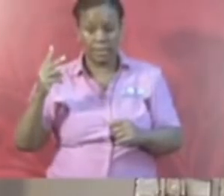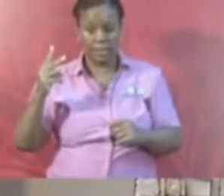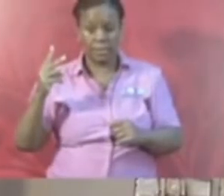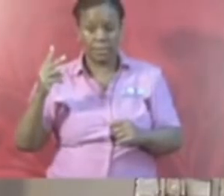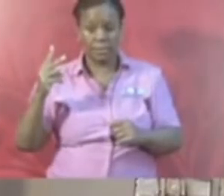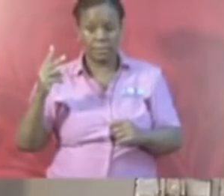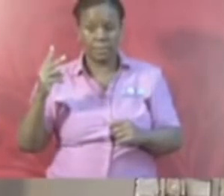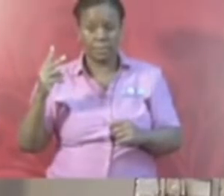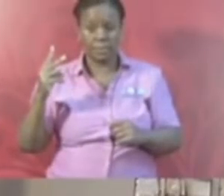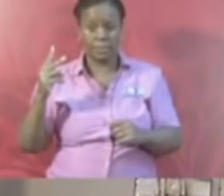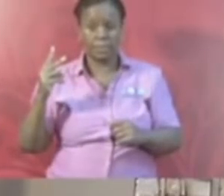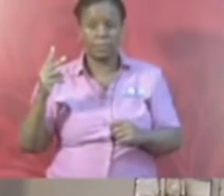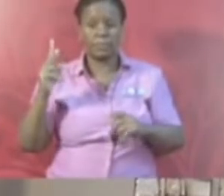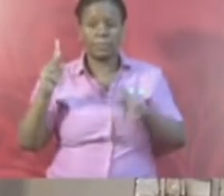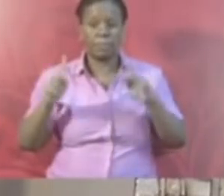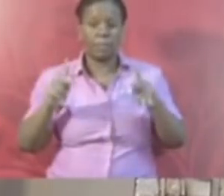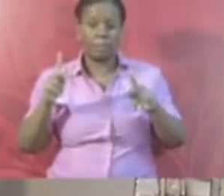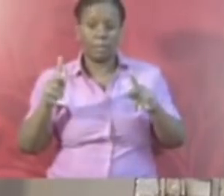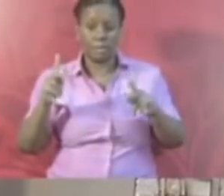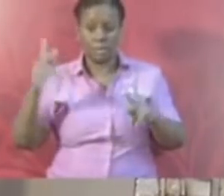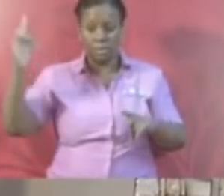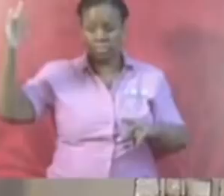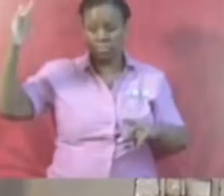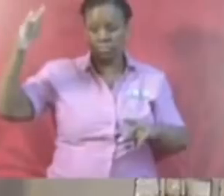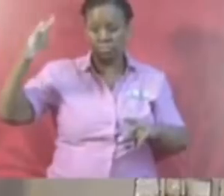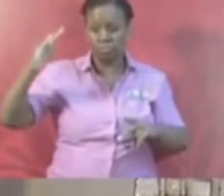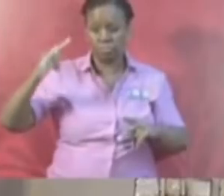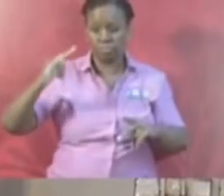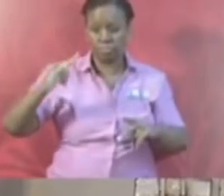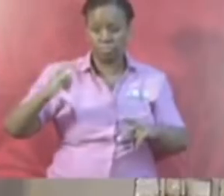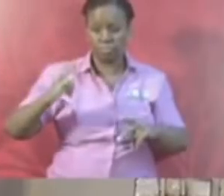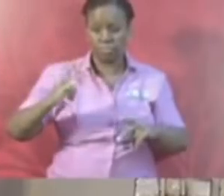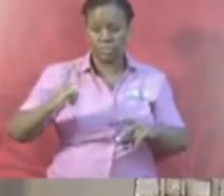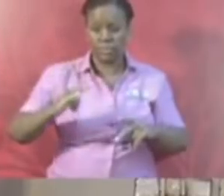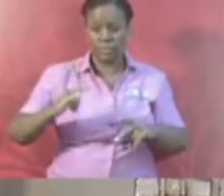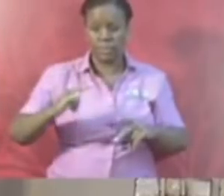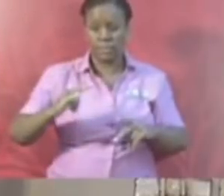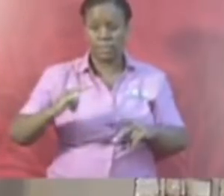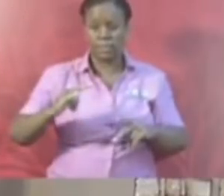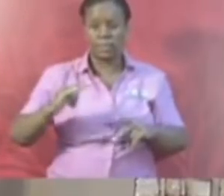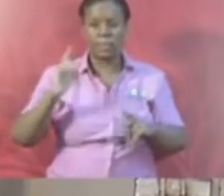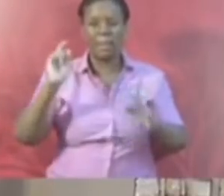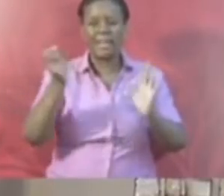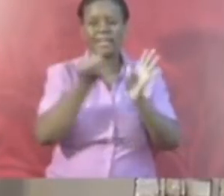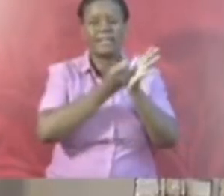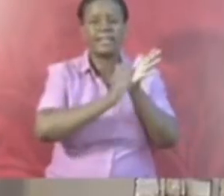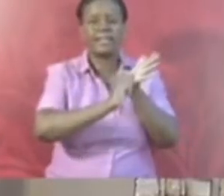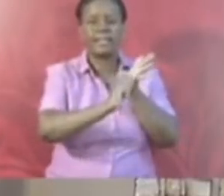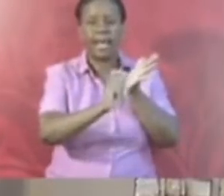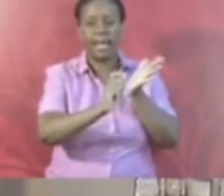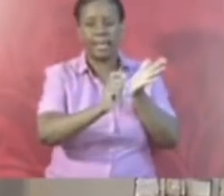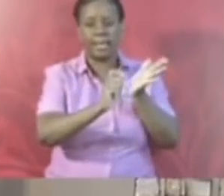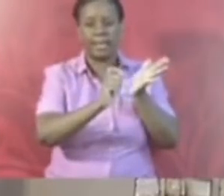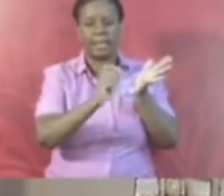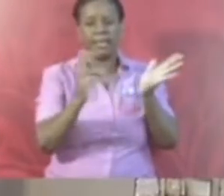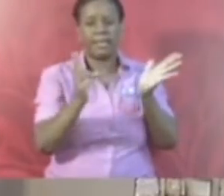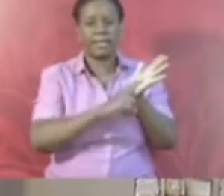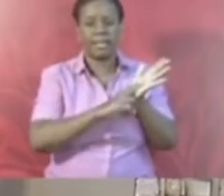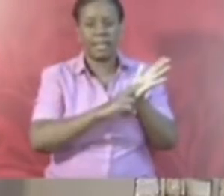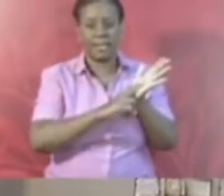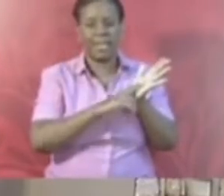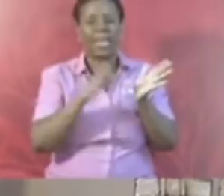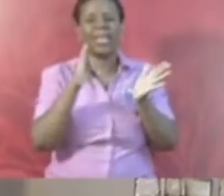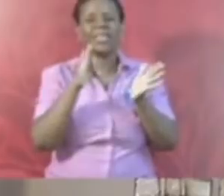person who's returning will be required to agree via signing a form, the requisite form, that you can quarantine